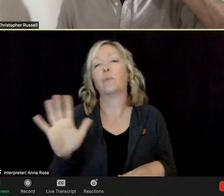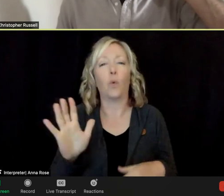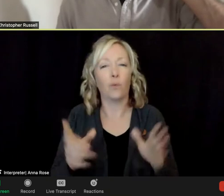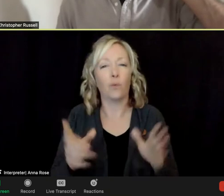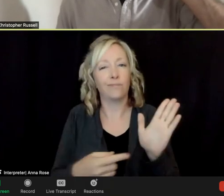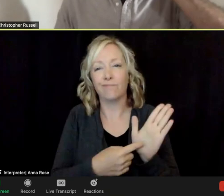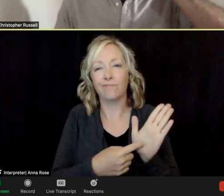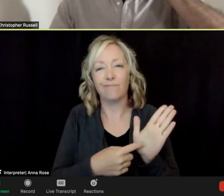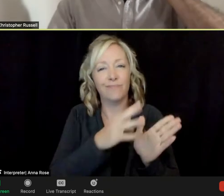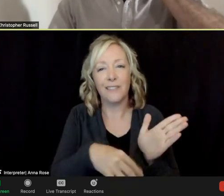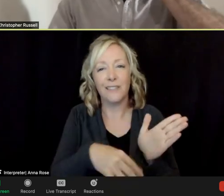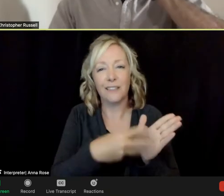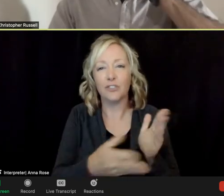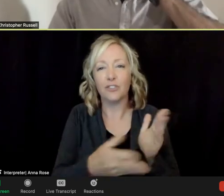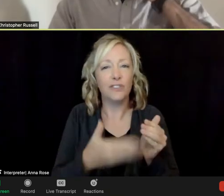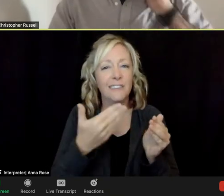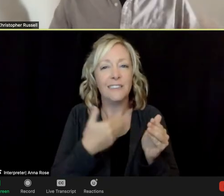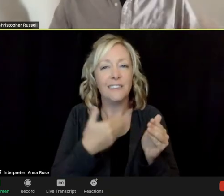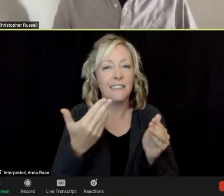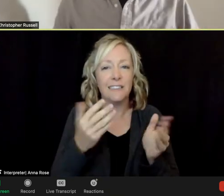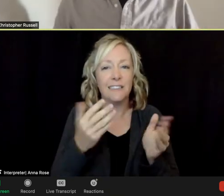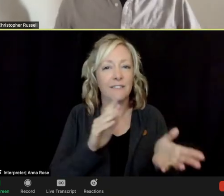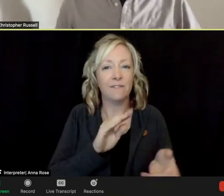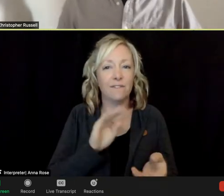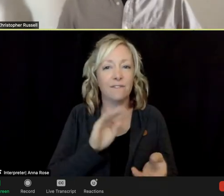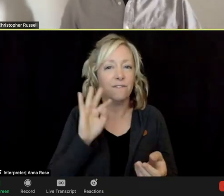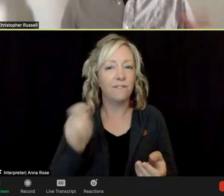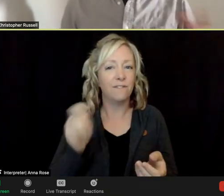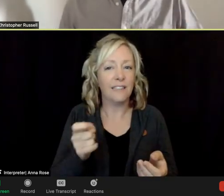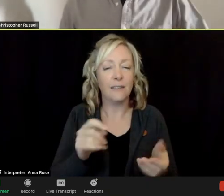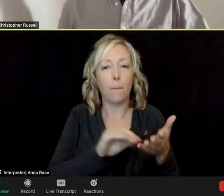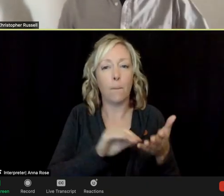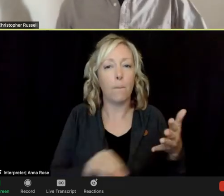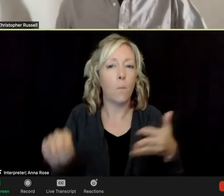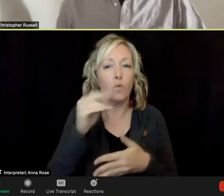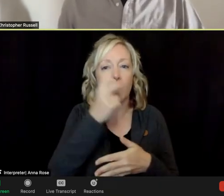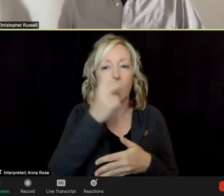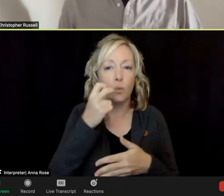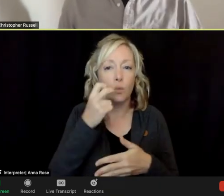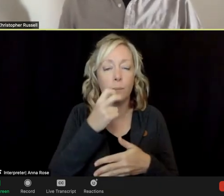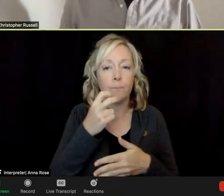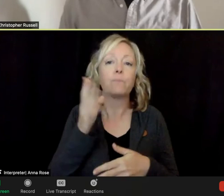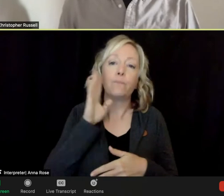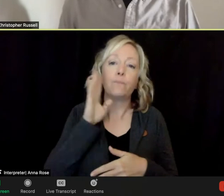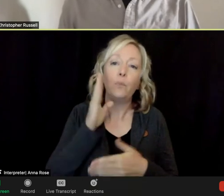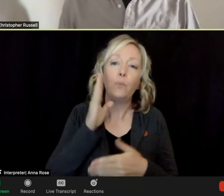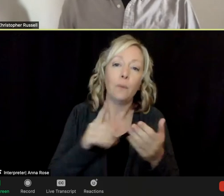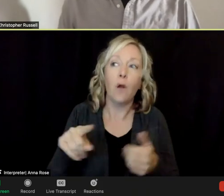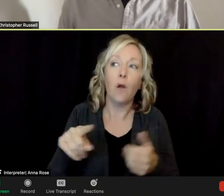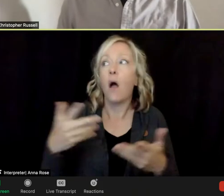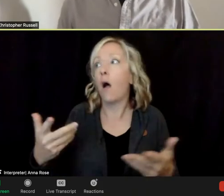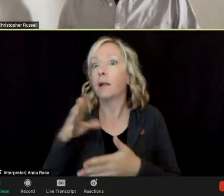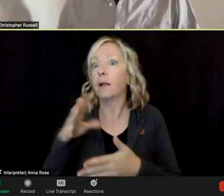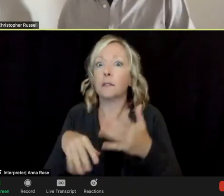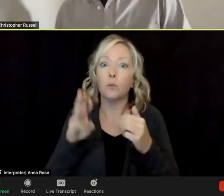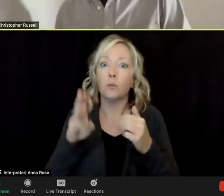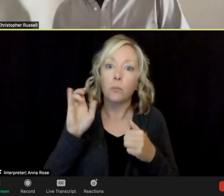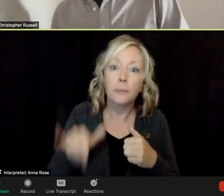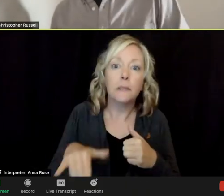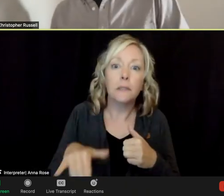speech at that time. And sometimes people will tell you, oh, but my schedule's so busy, I don't have a lot of flexibility here. Well,